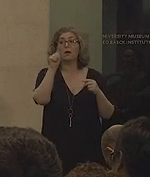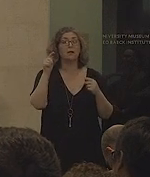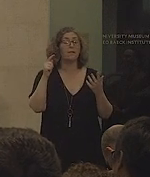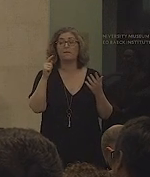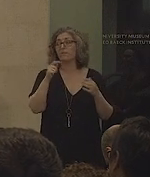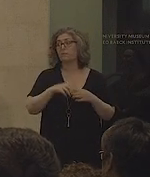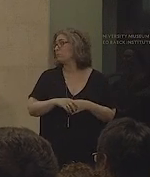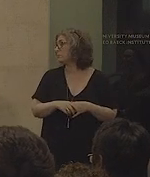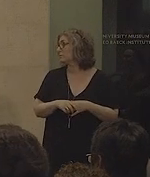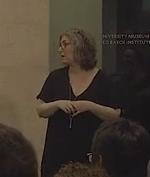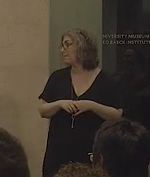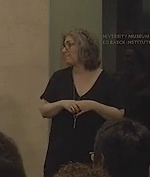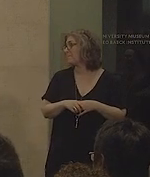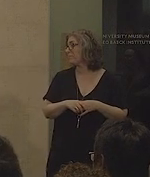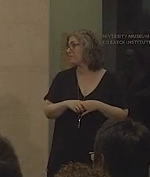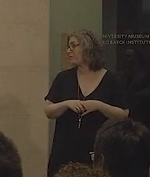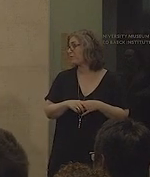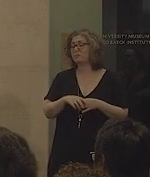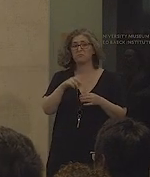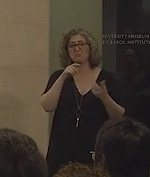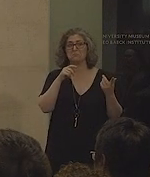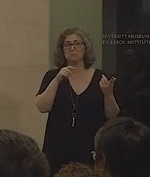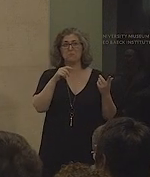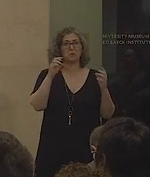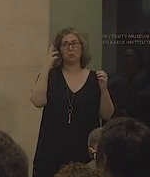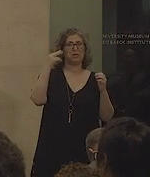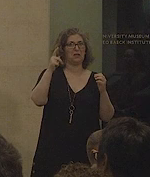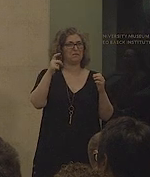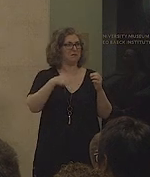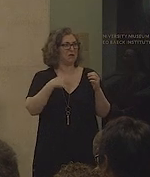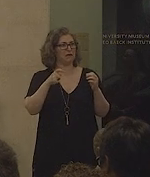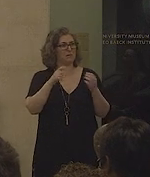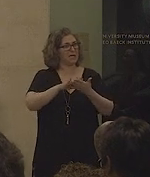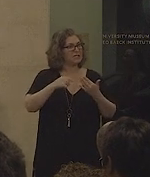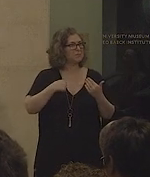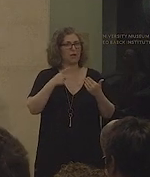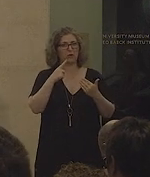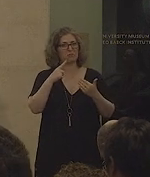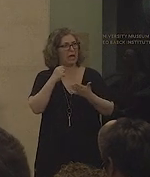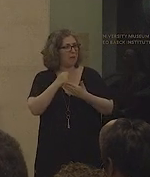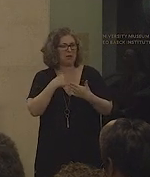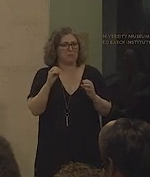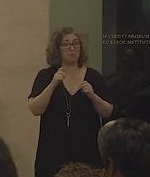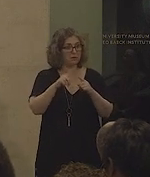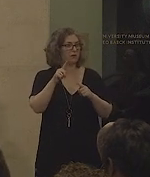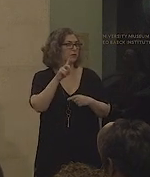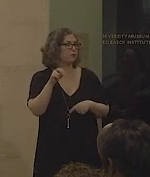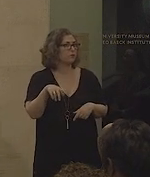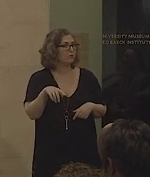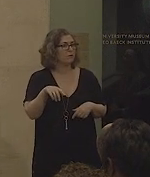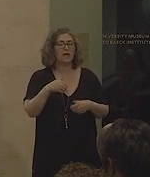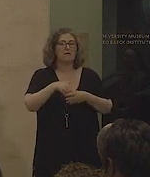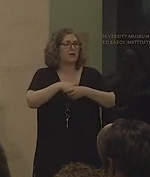need to feel they have to do anything for me or to be good to me, but they have been. They have held